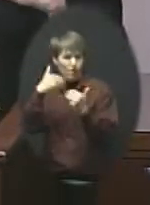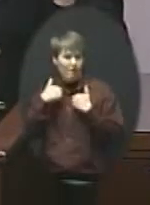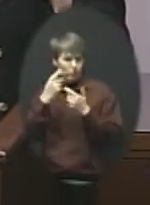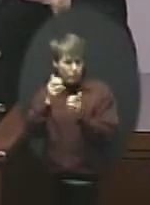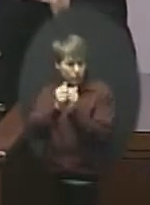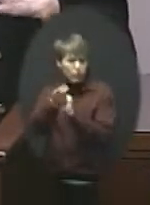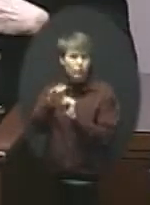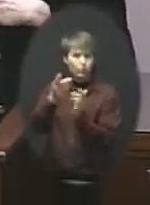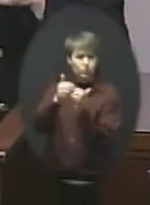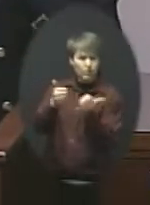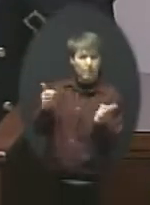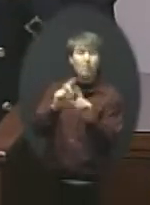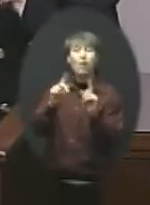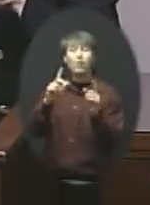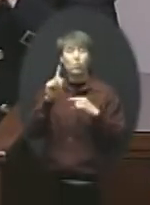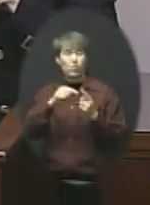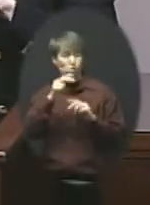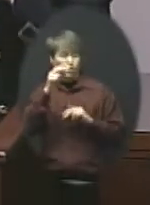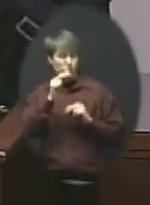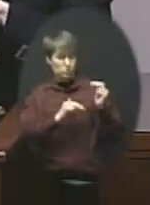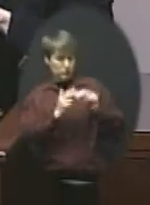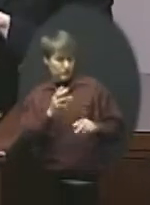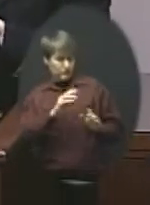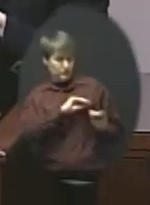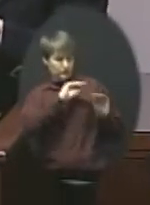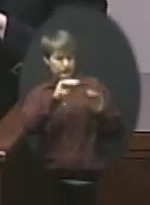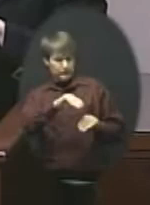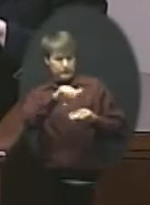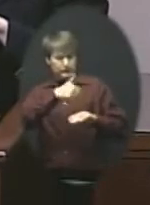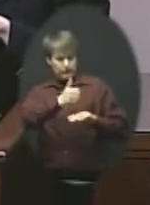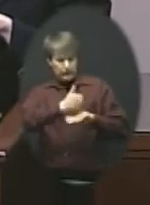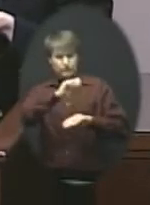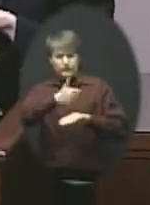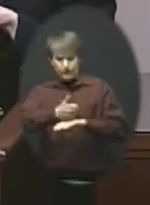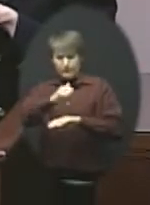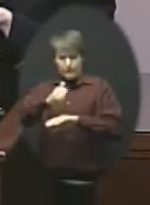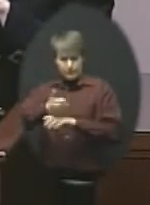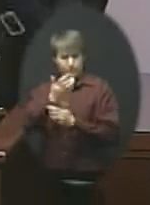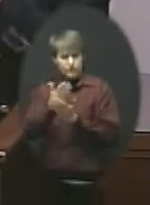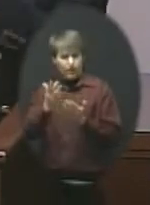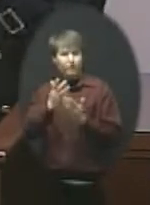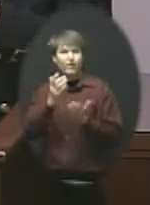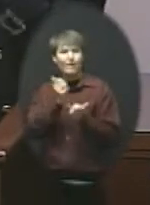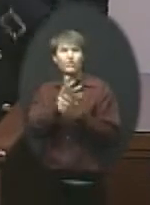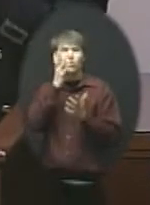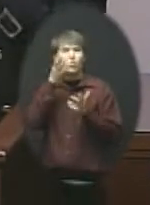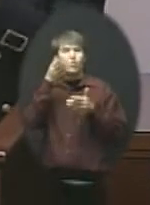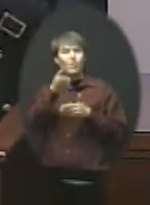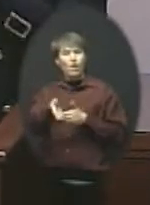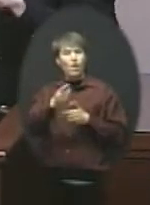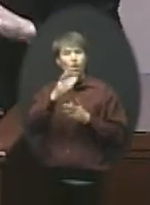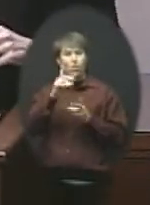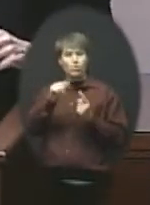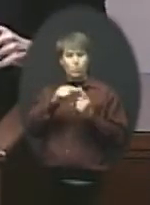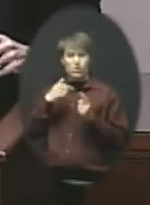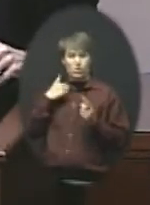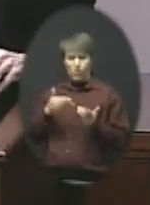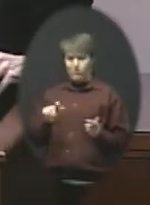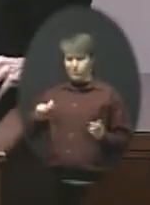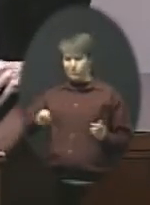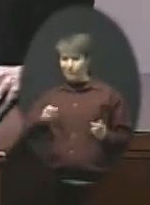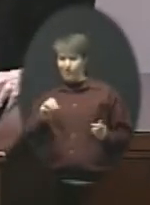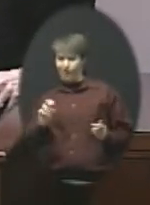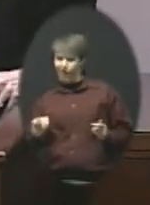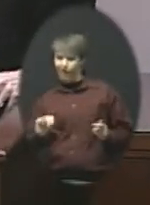as they do construction and put in these pieces, the mechanisms will be there when we make them live or not, and how will be